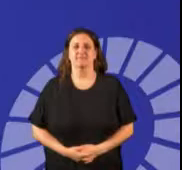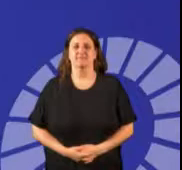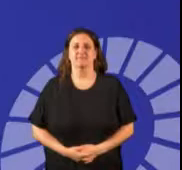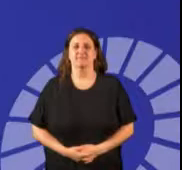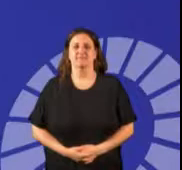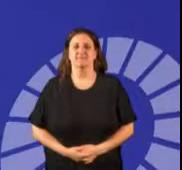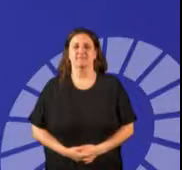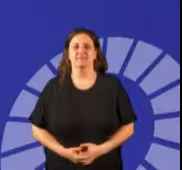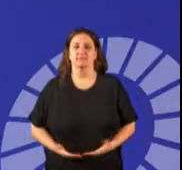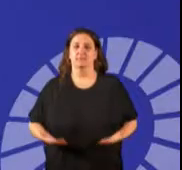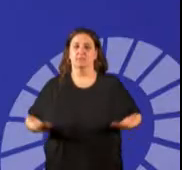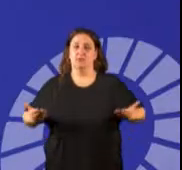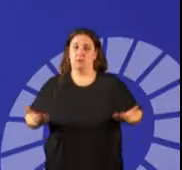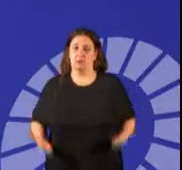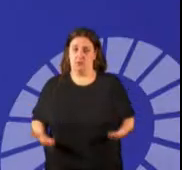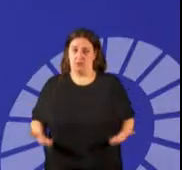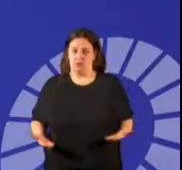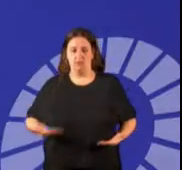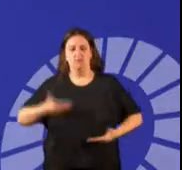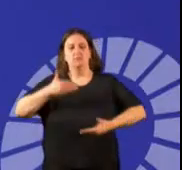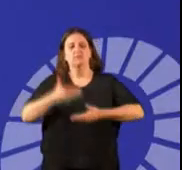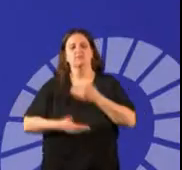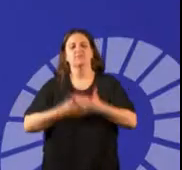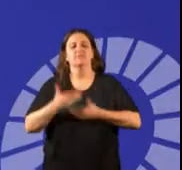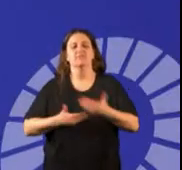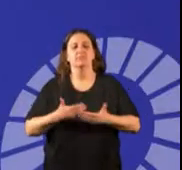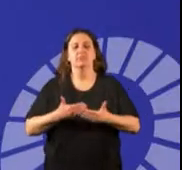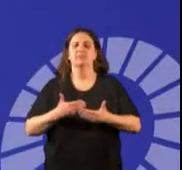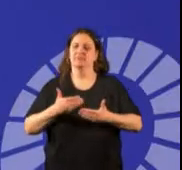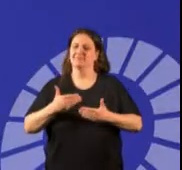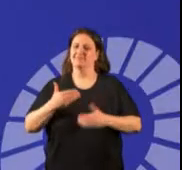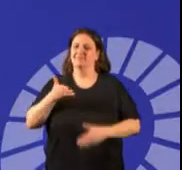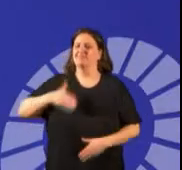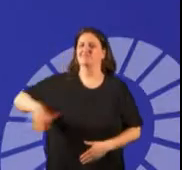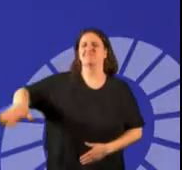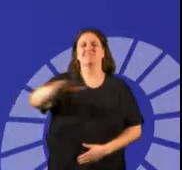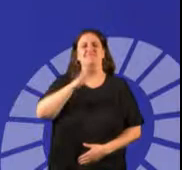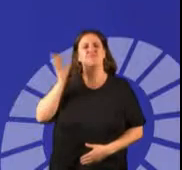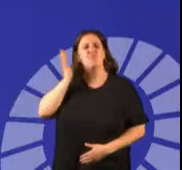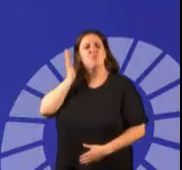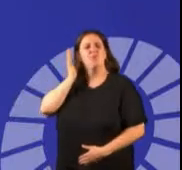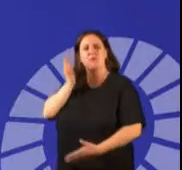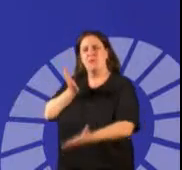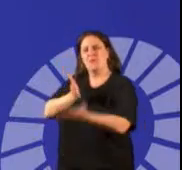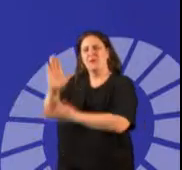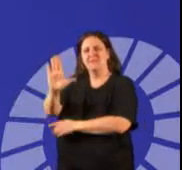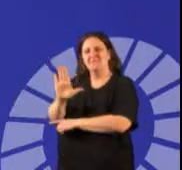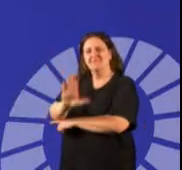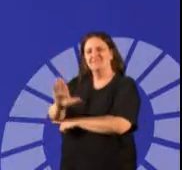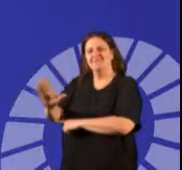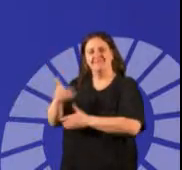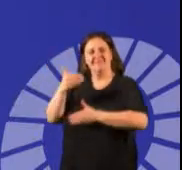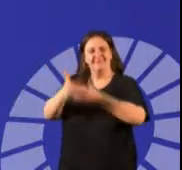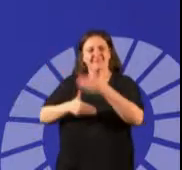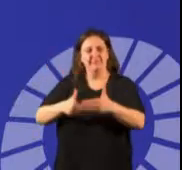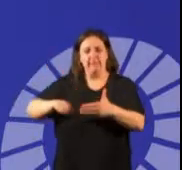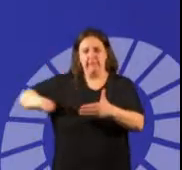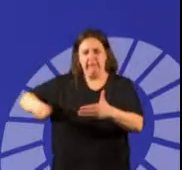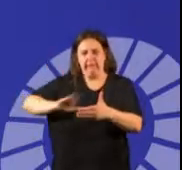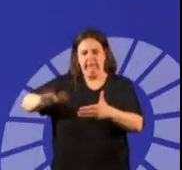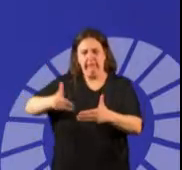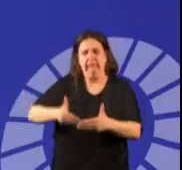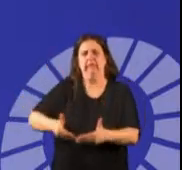Just think about the Istanbul Convention on Violence Against Women. Several EU countries have not